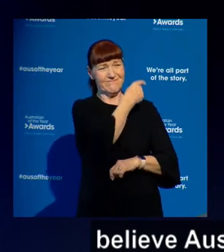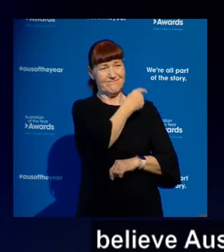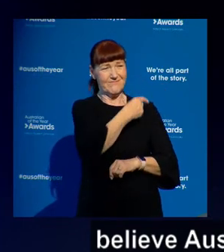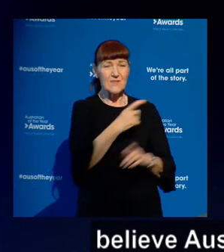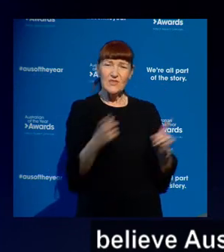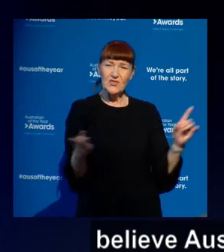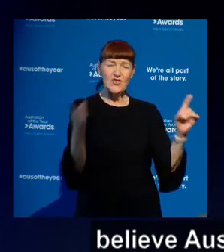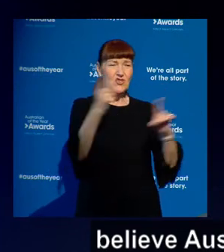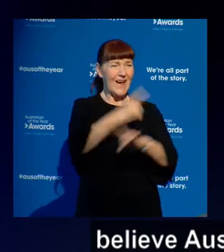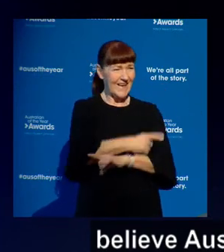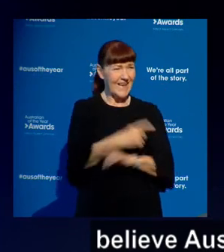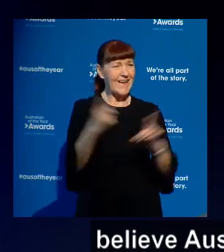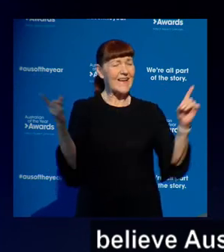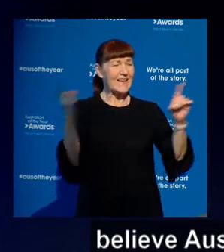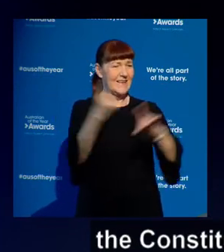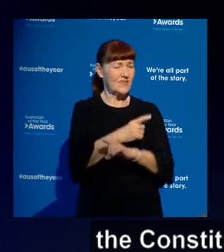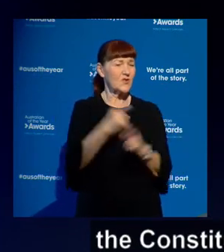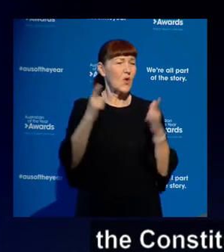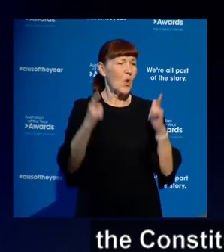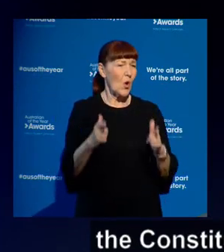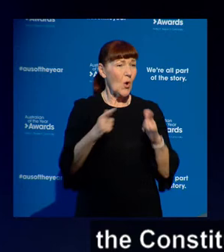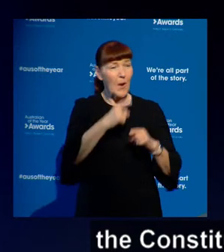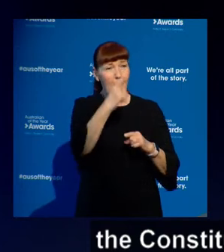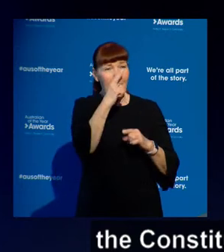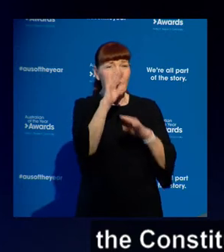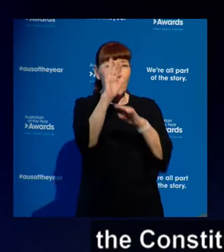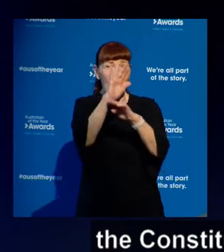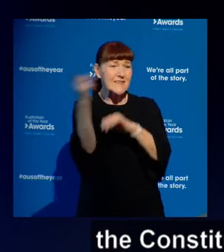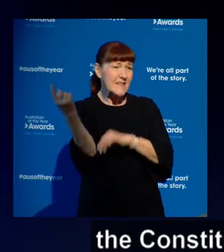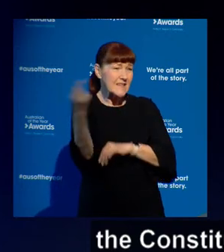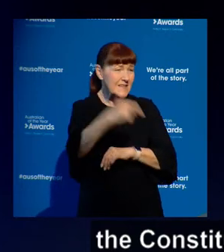whole range of different people coming from all parts of the world